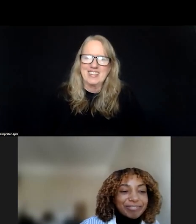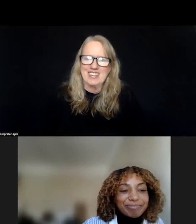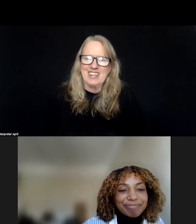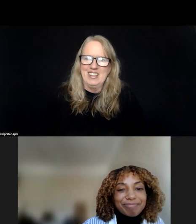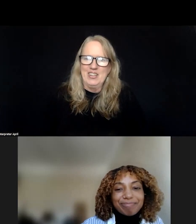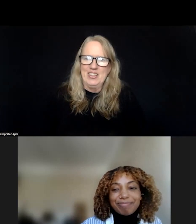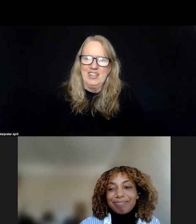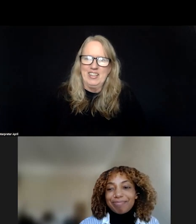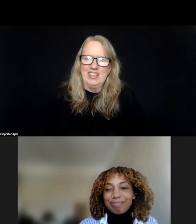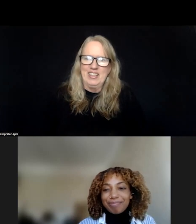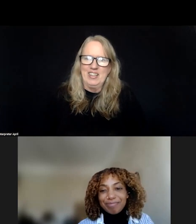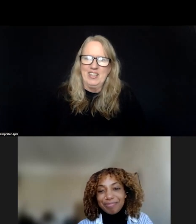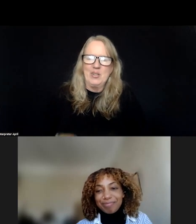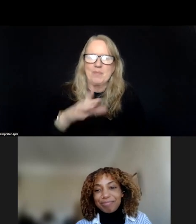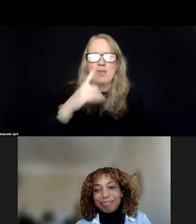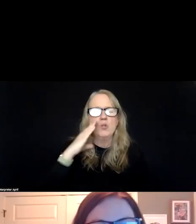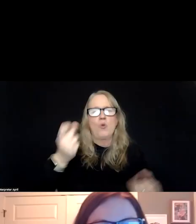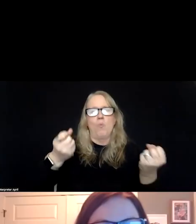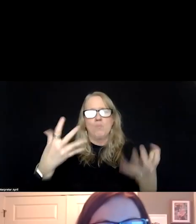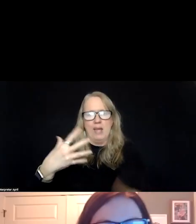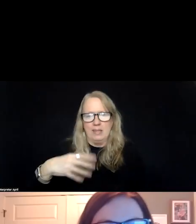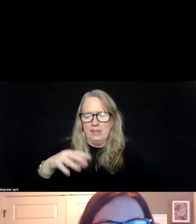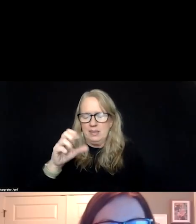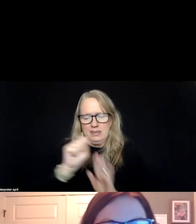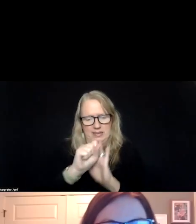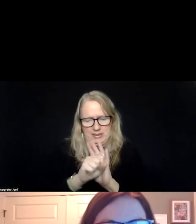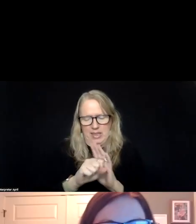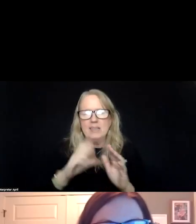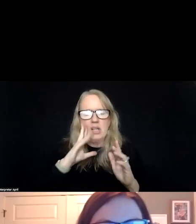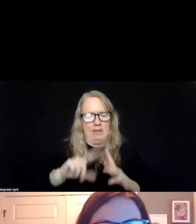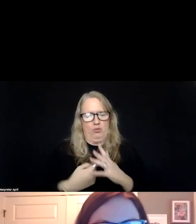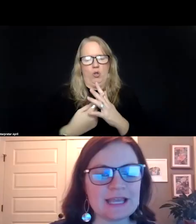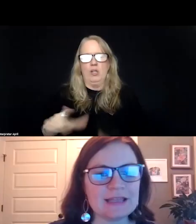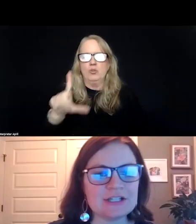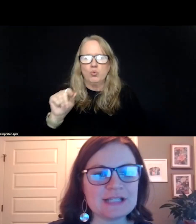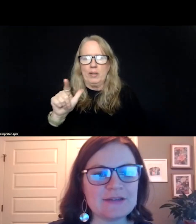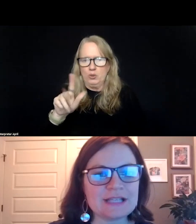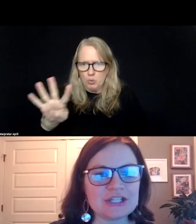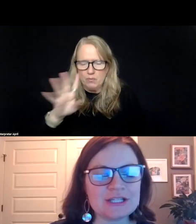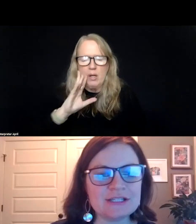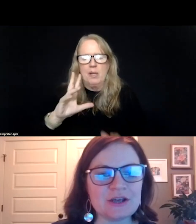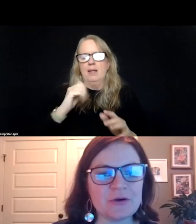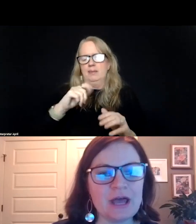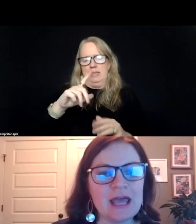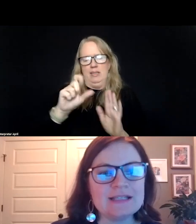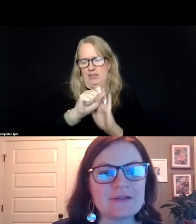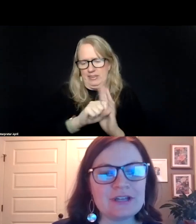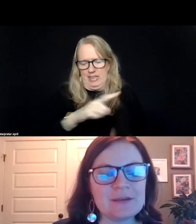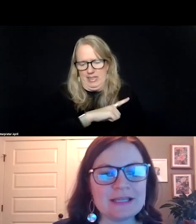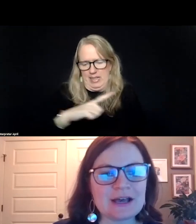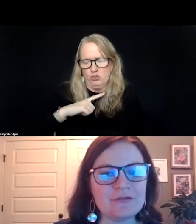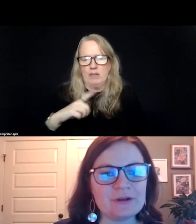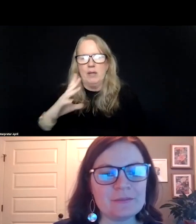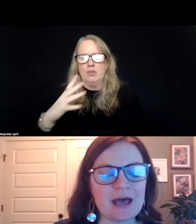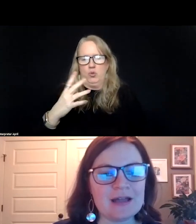most folks know, a lot of states have started their 2024 state legislative sessions. So Stephanie